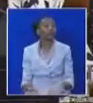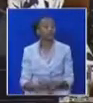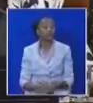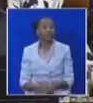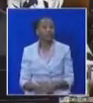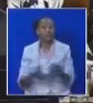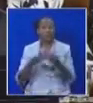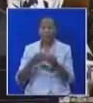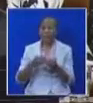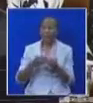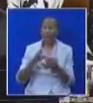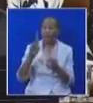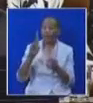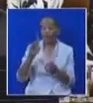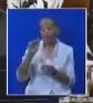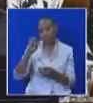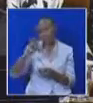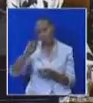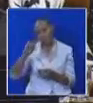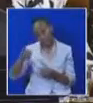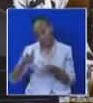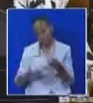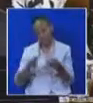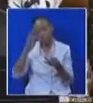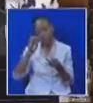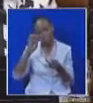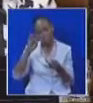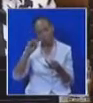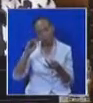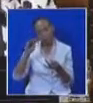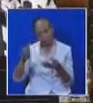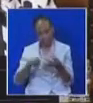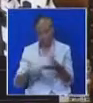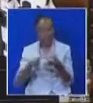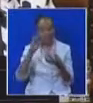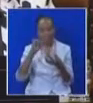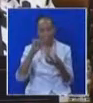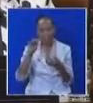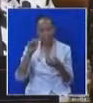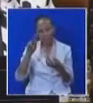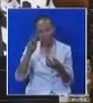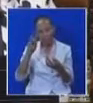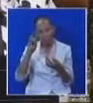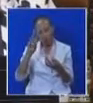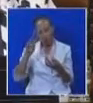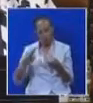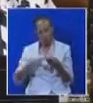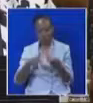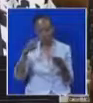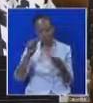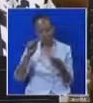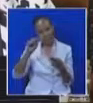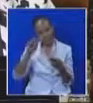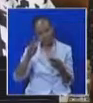Honorable Dlamini, Honorable Mente, Honorable Makos, Honorable Kaula,